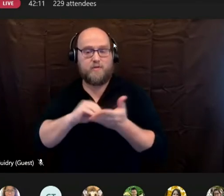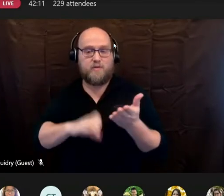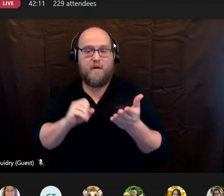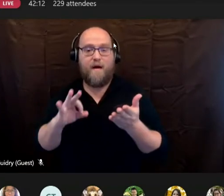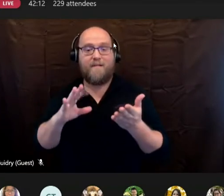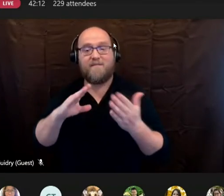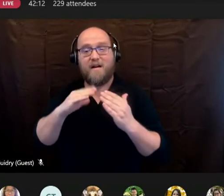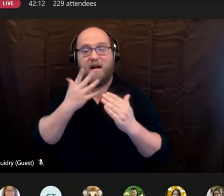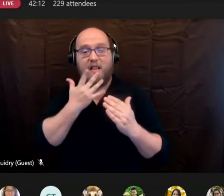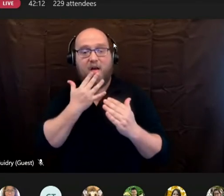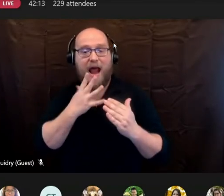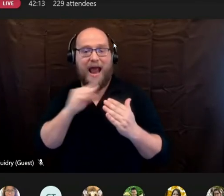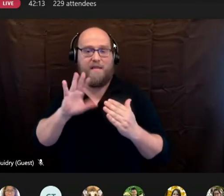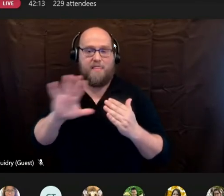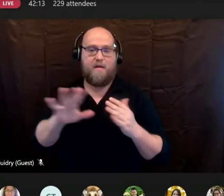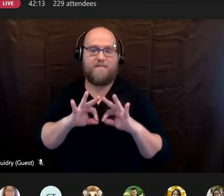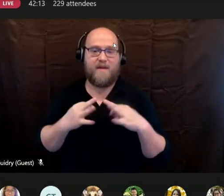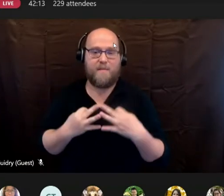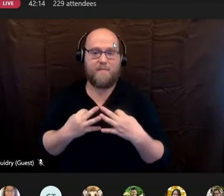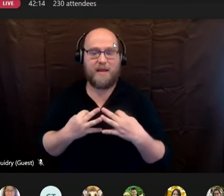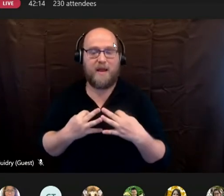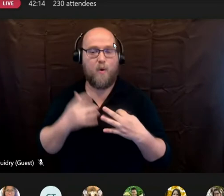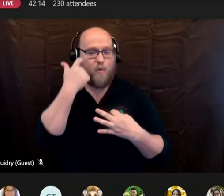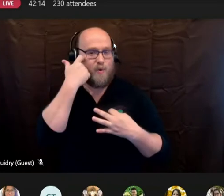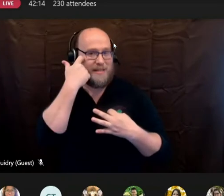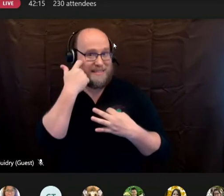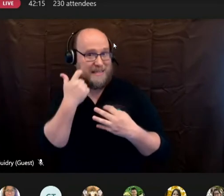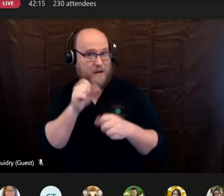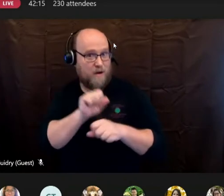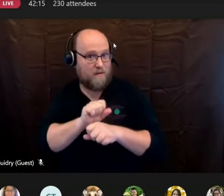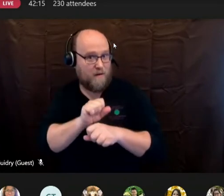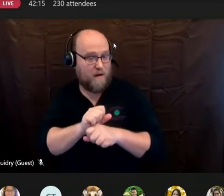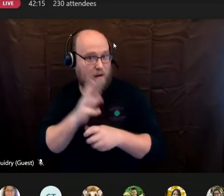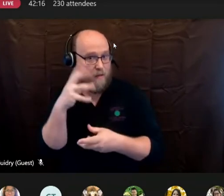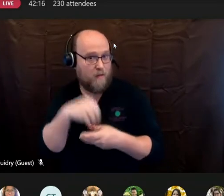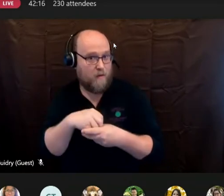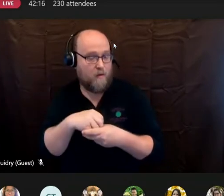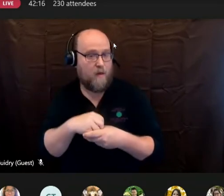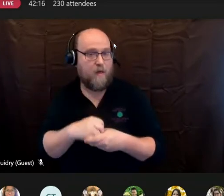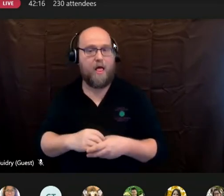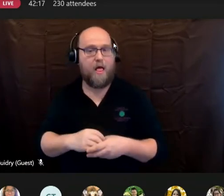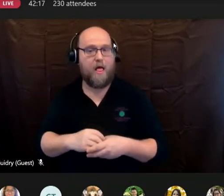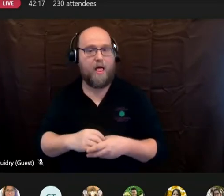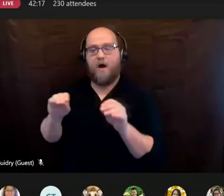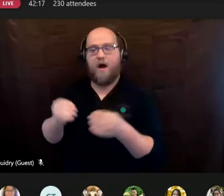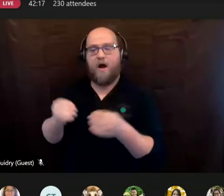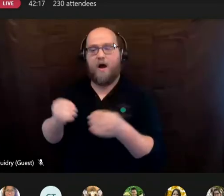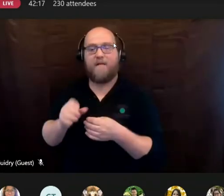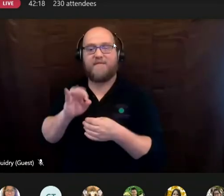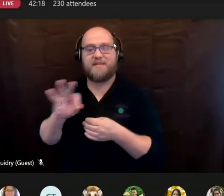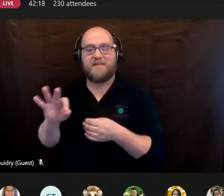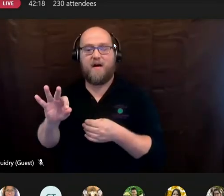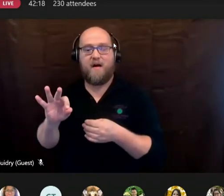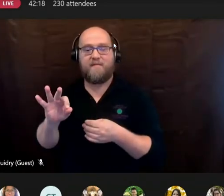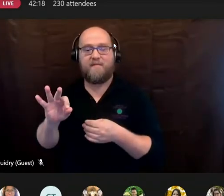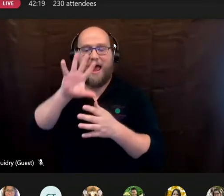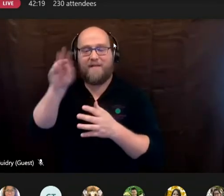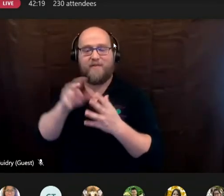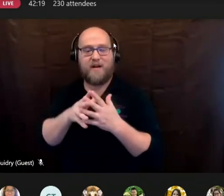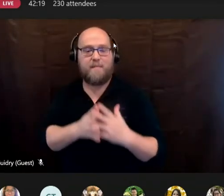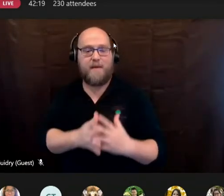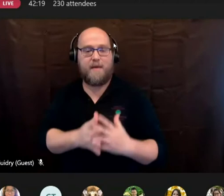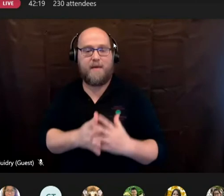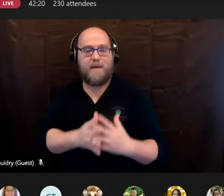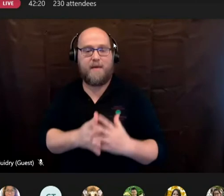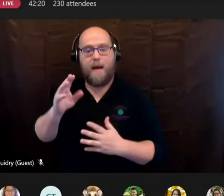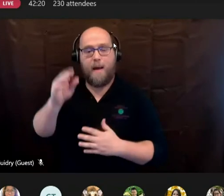Recent family engagement efforts including the Office of African American Male Achievement to Listening and Learning Tours, English